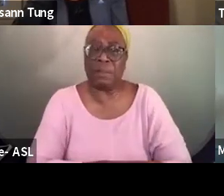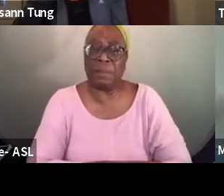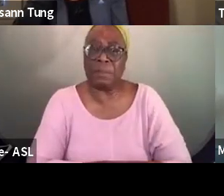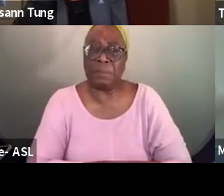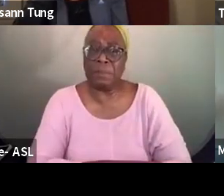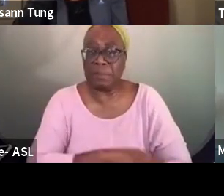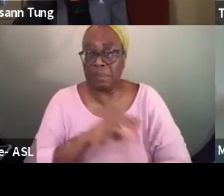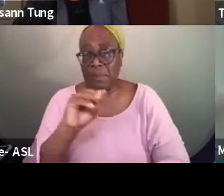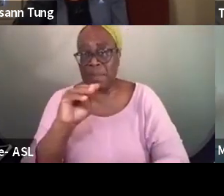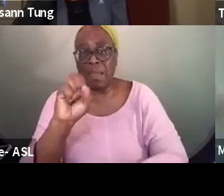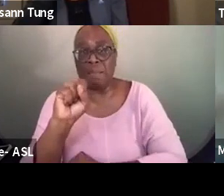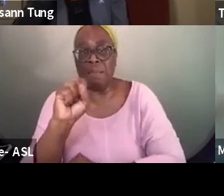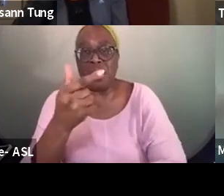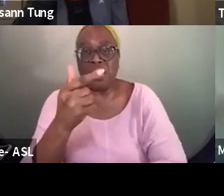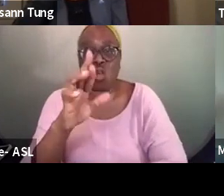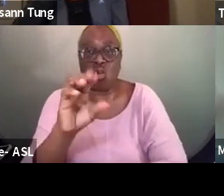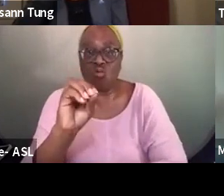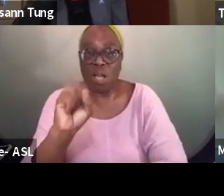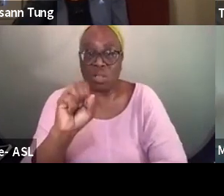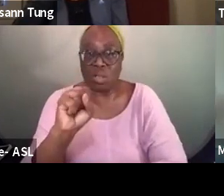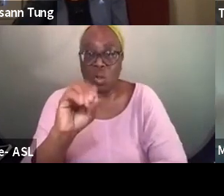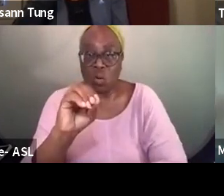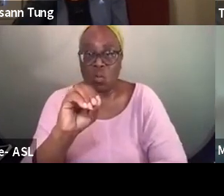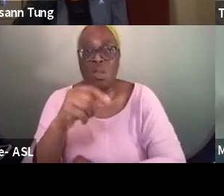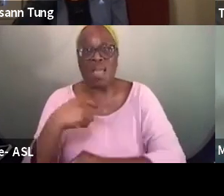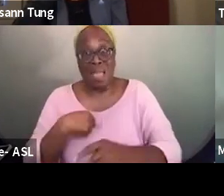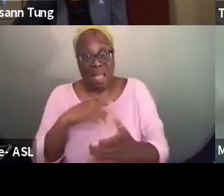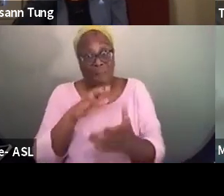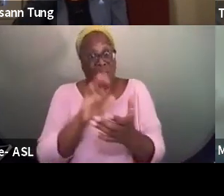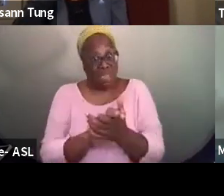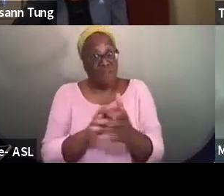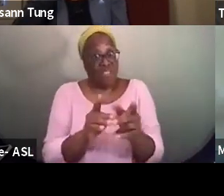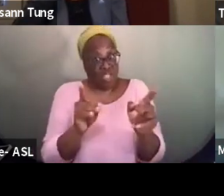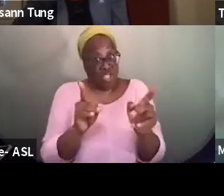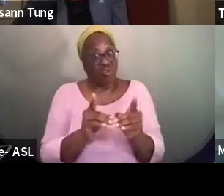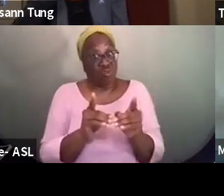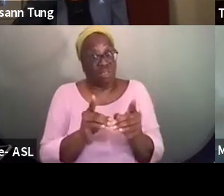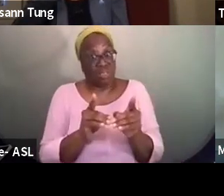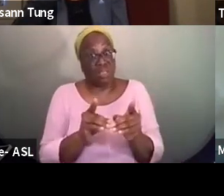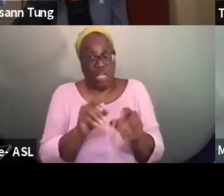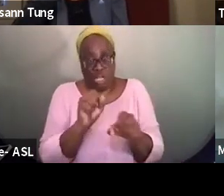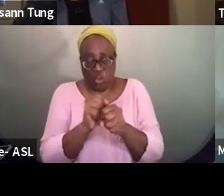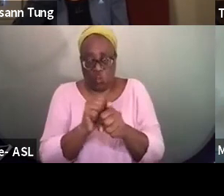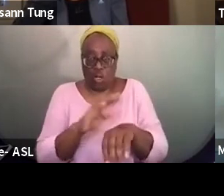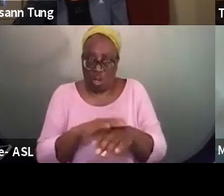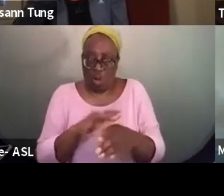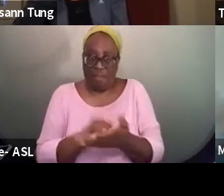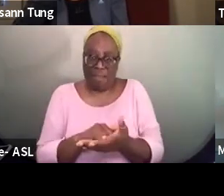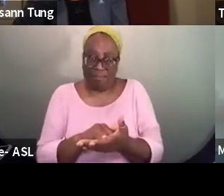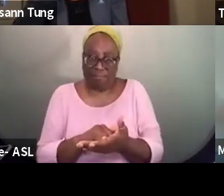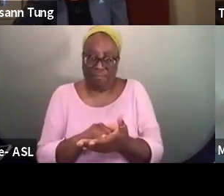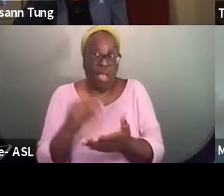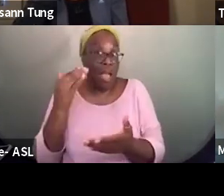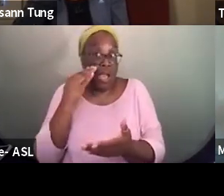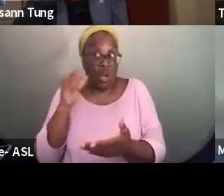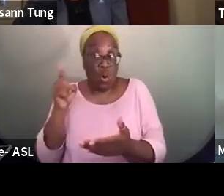Ms. Grasso. So I believe the district is working. I know they have partnered with, and